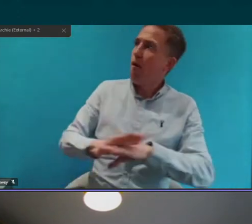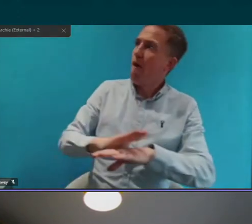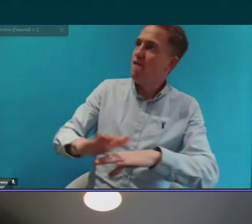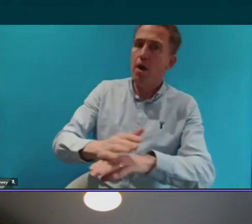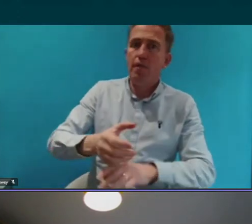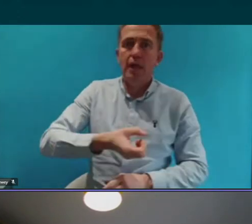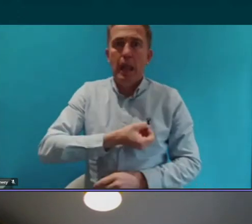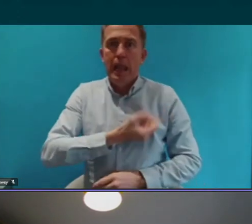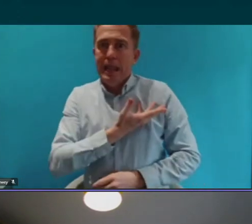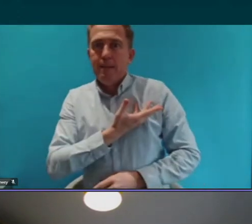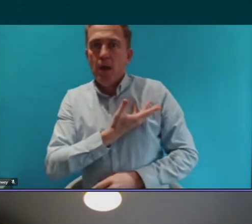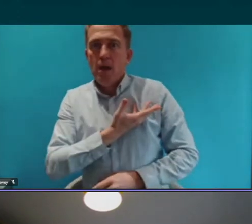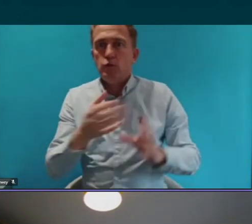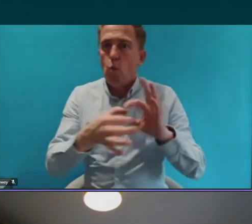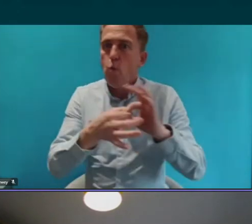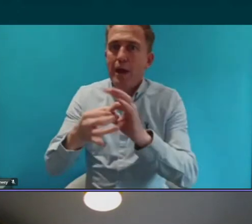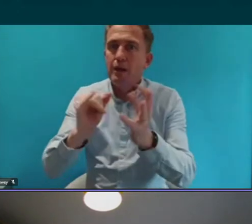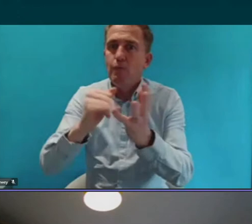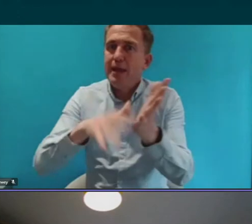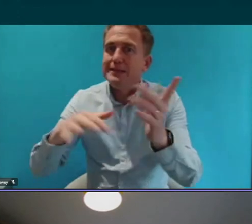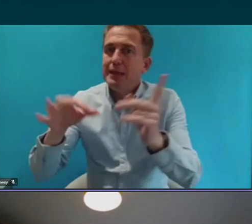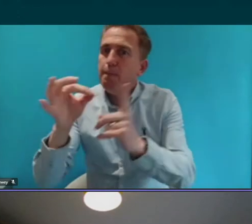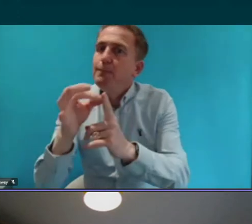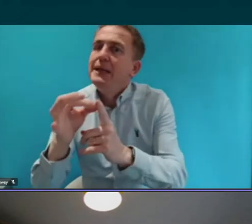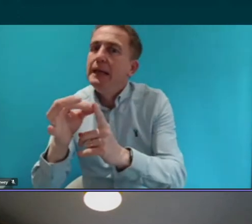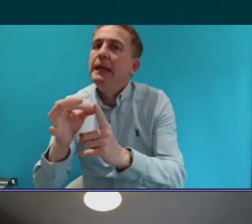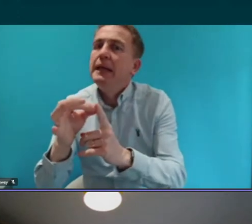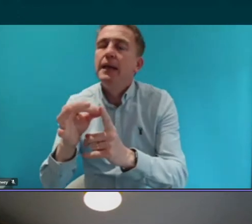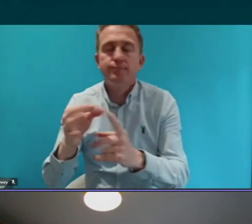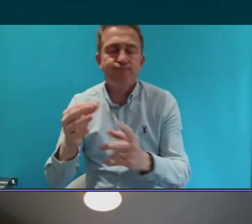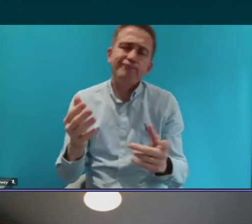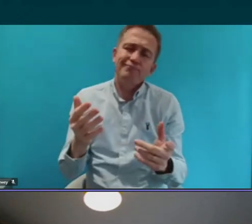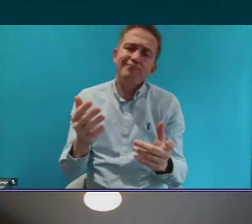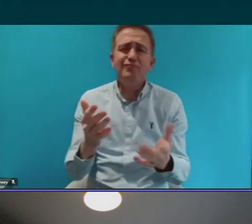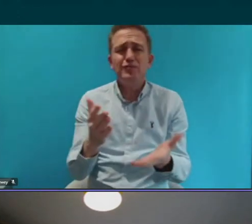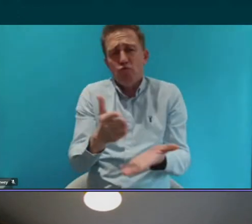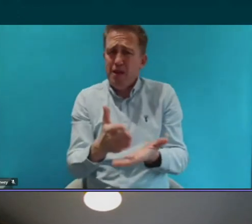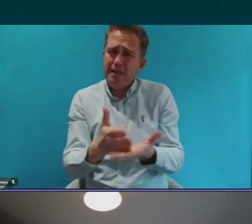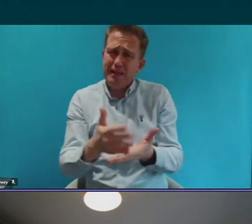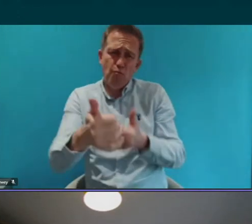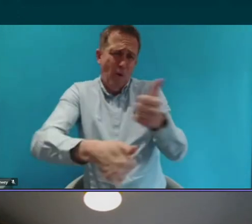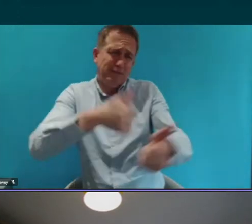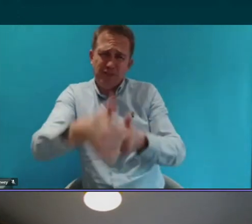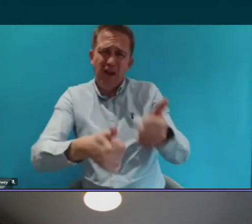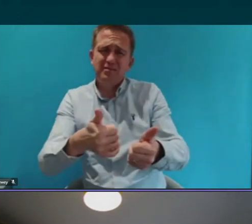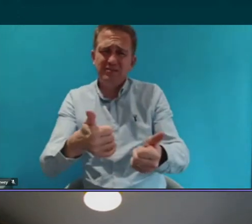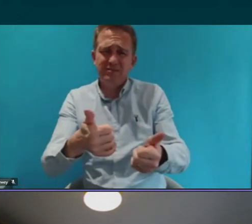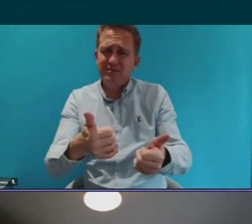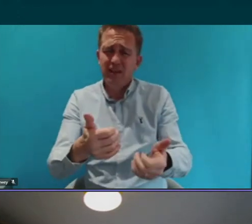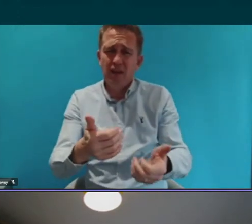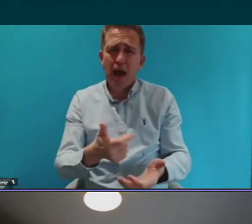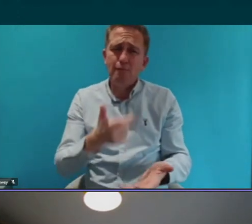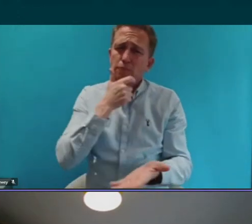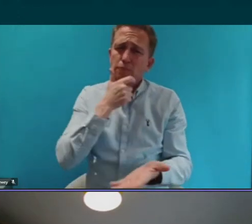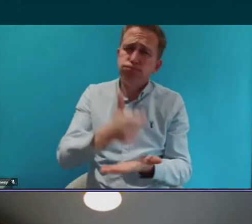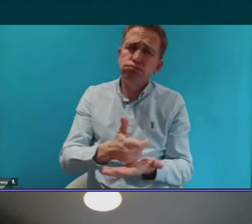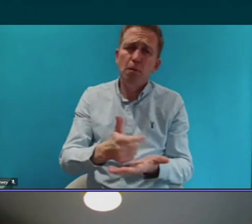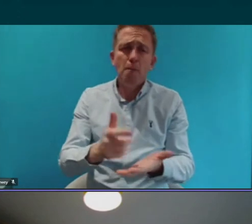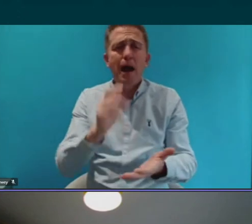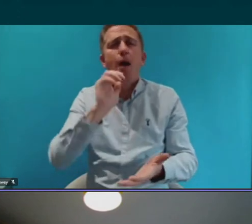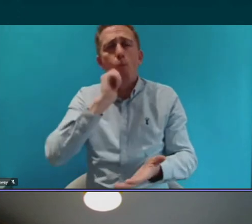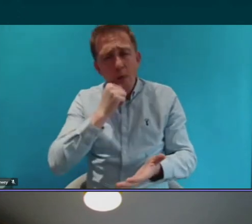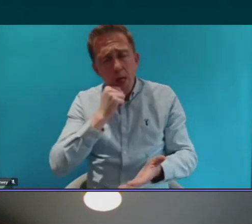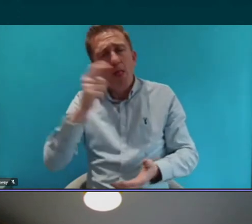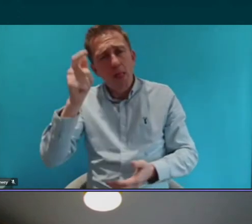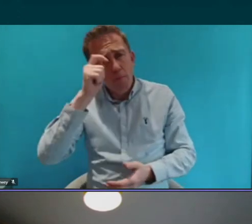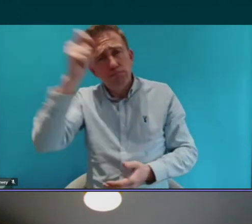Labour's working with the SNP, in fact, I have to give you your credit here. This is unbelievable, but I'm going to give you credit here